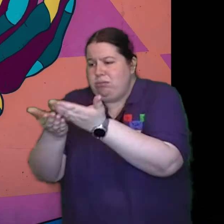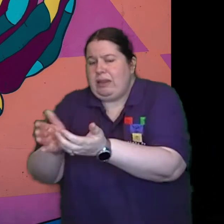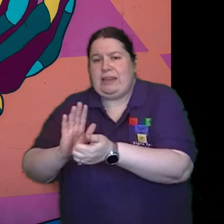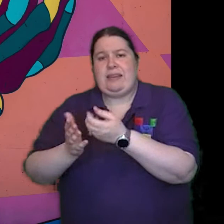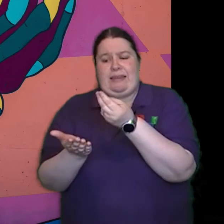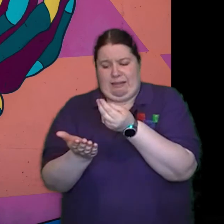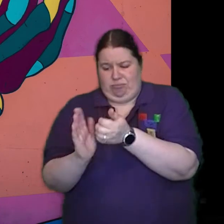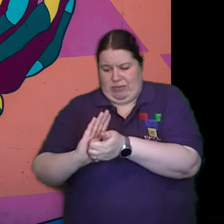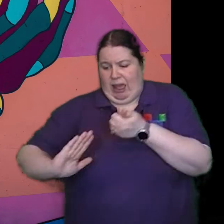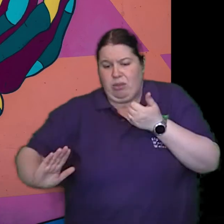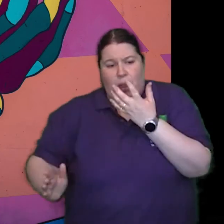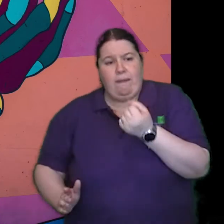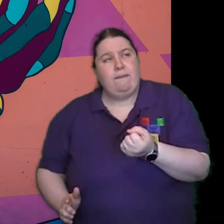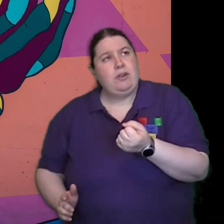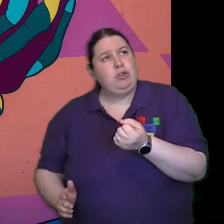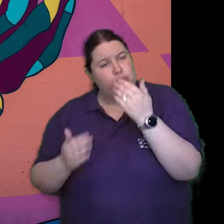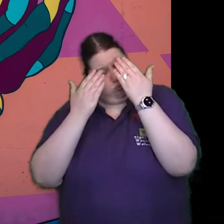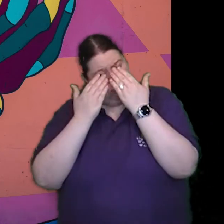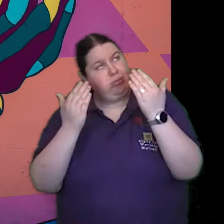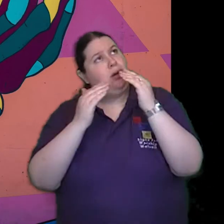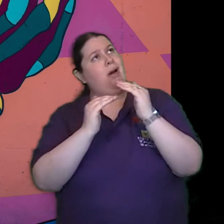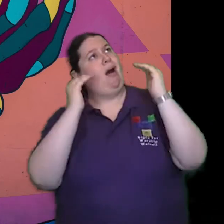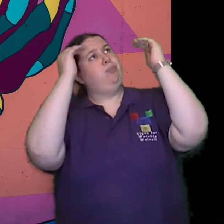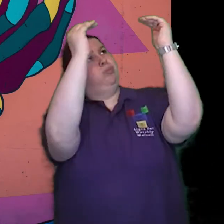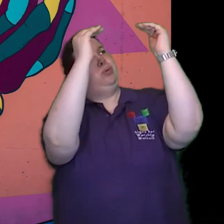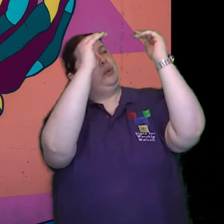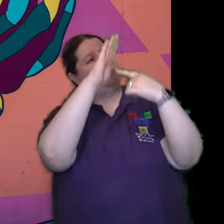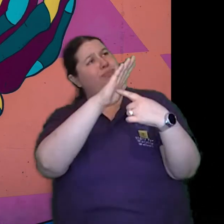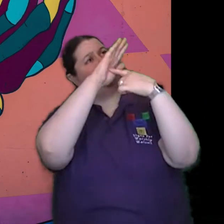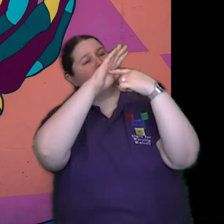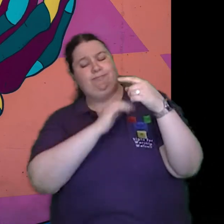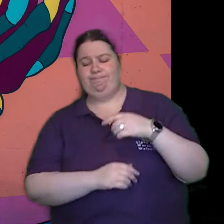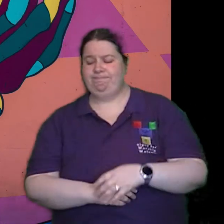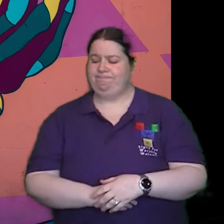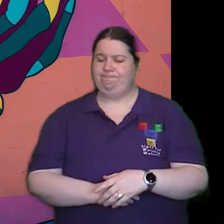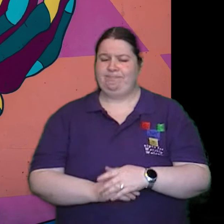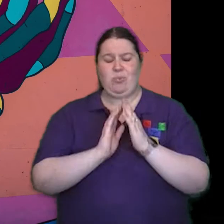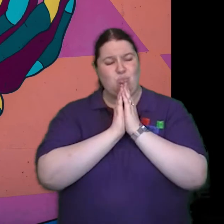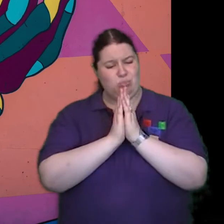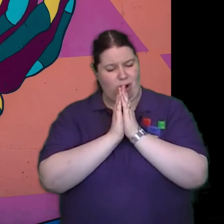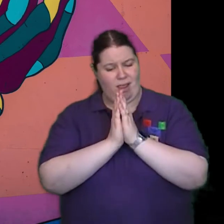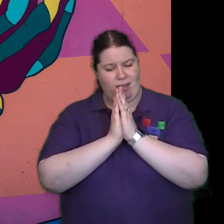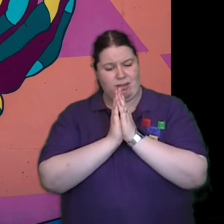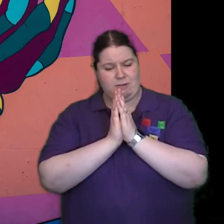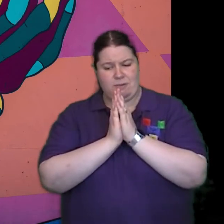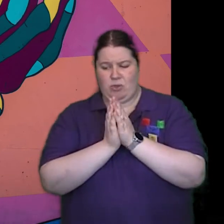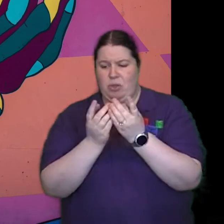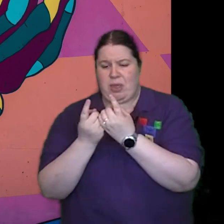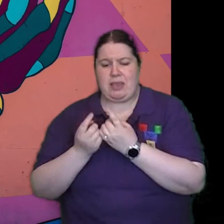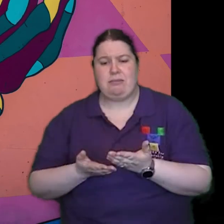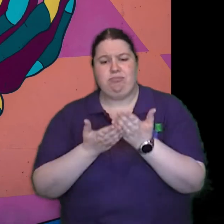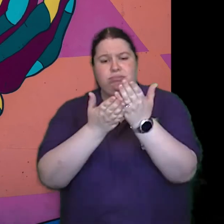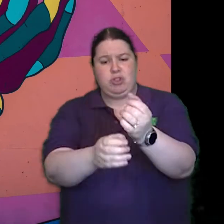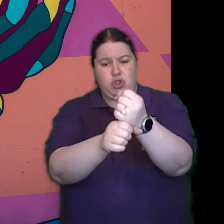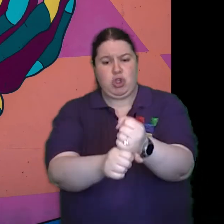showing that you are our highest priority. We pray that all that is given to the church would be